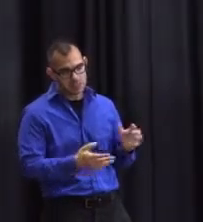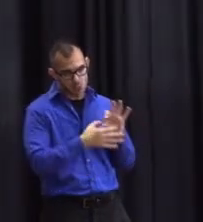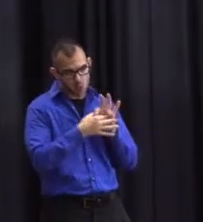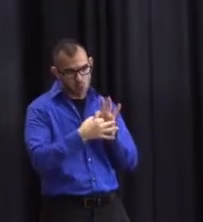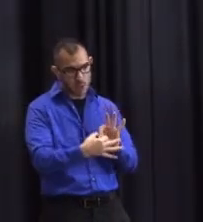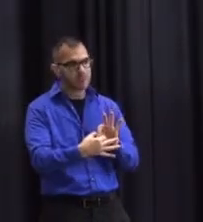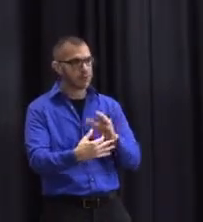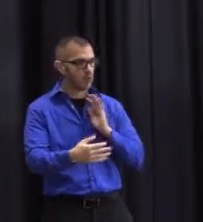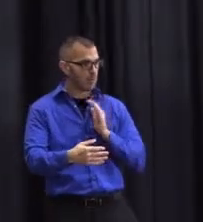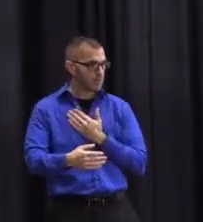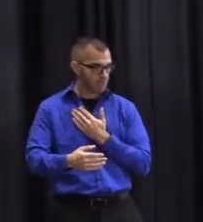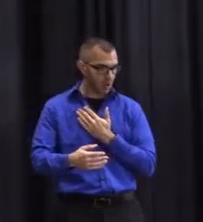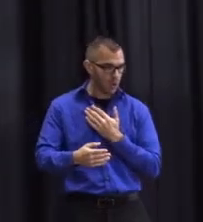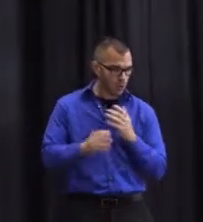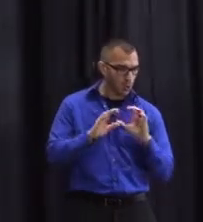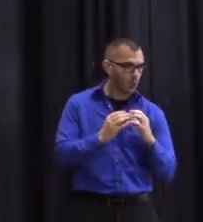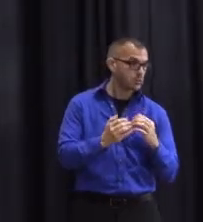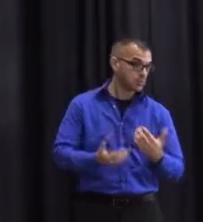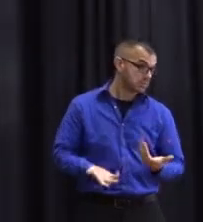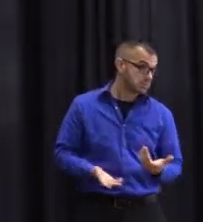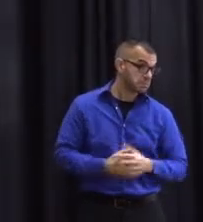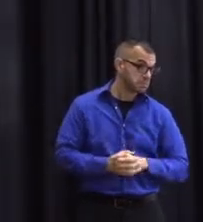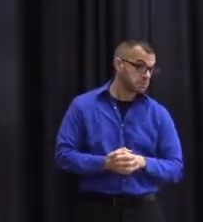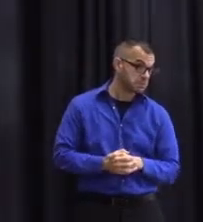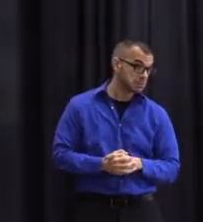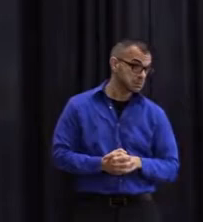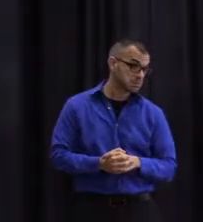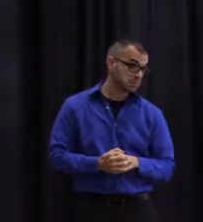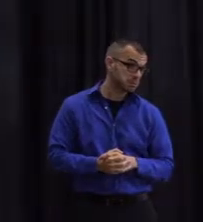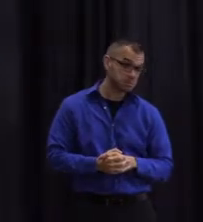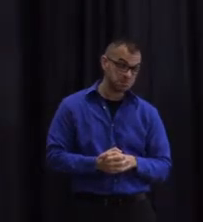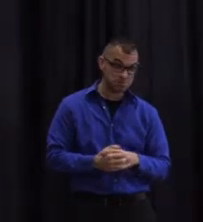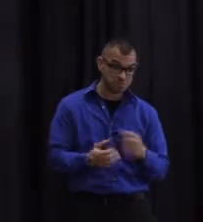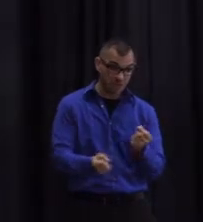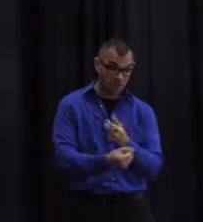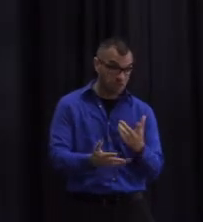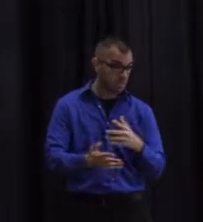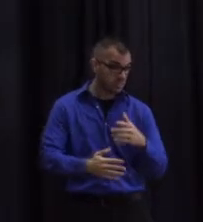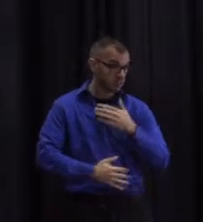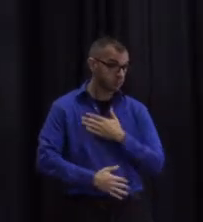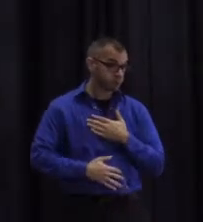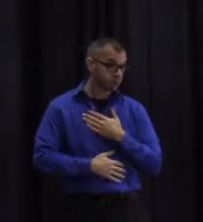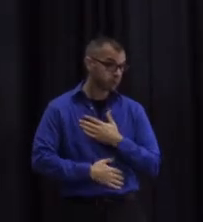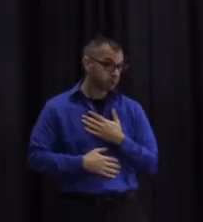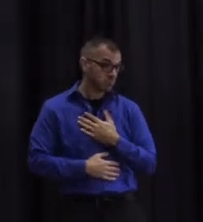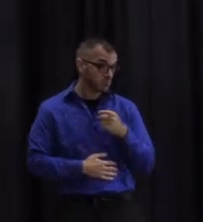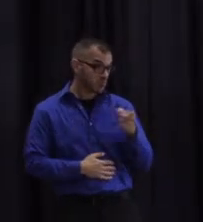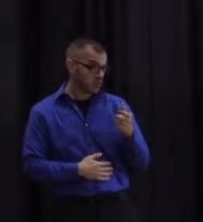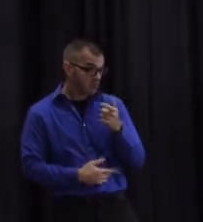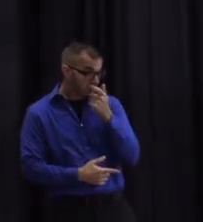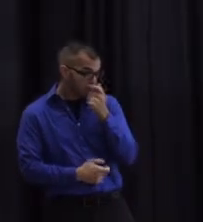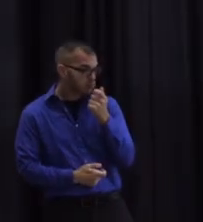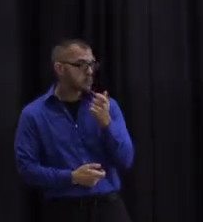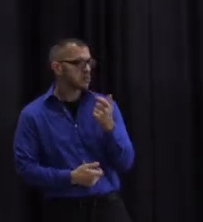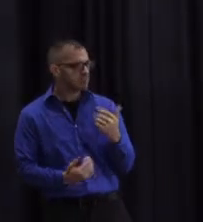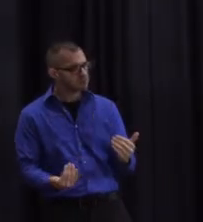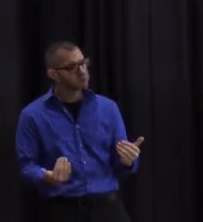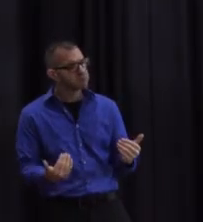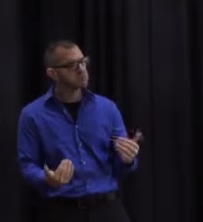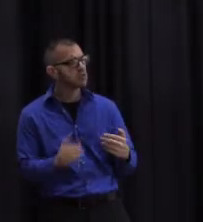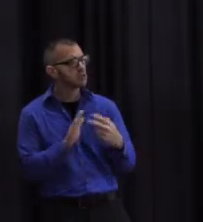relevant to my course. And so everybody liked this stuff. Now, if you're interested, you can read about